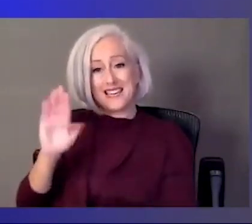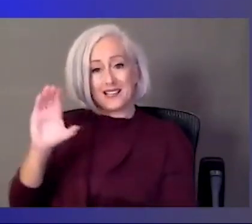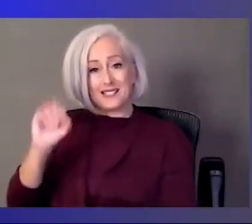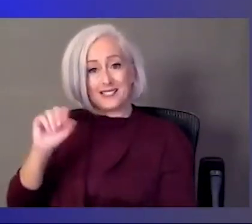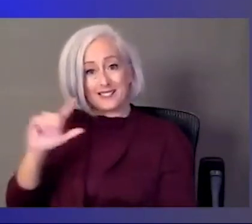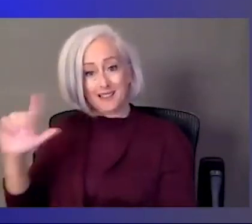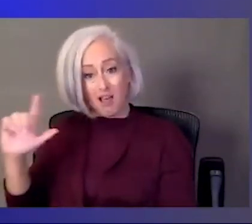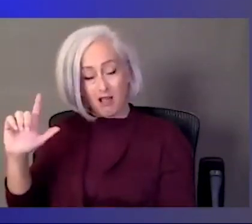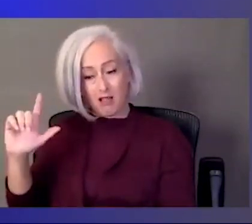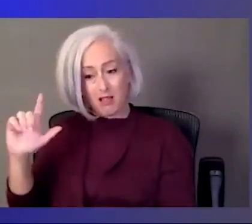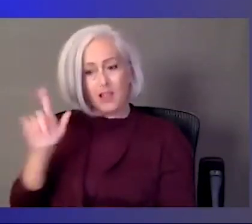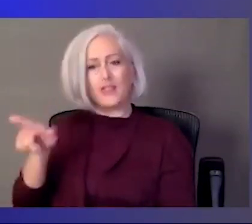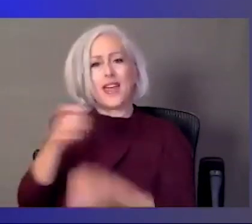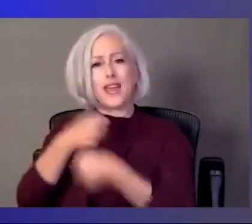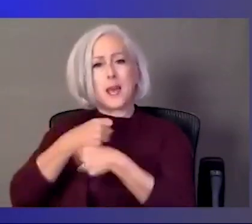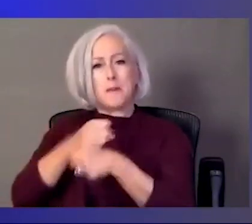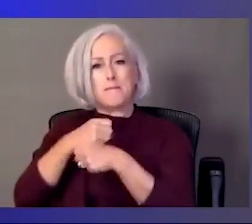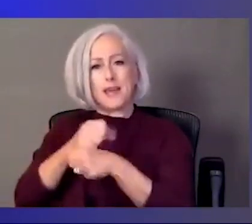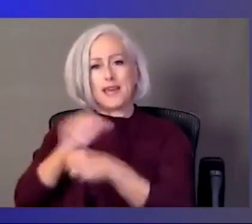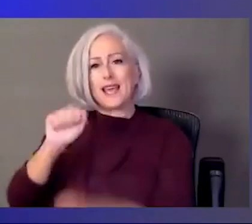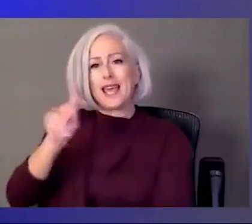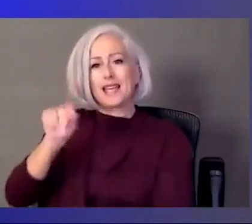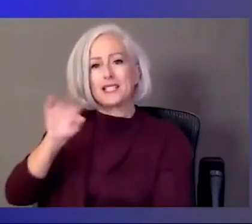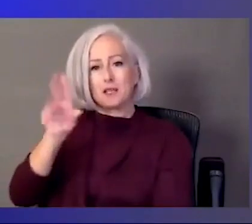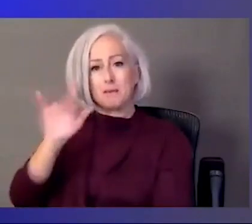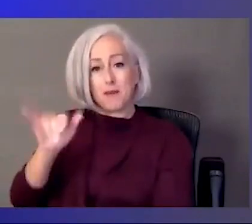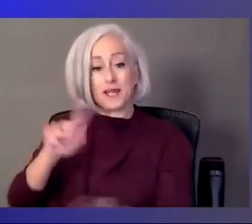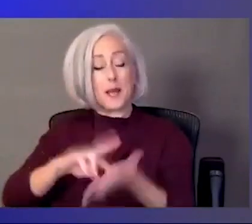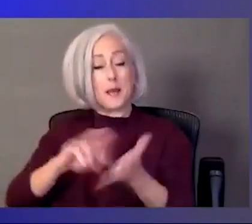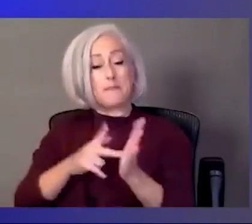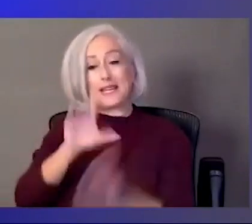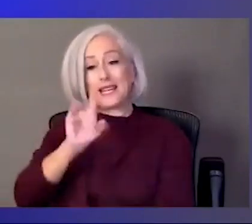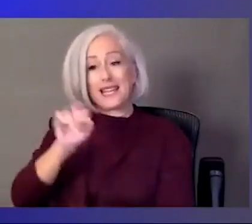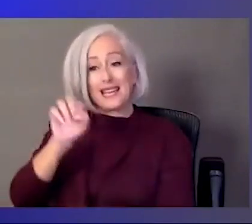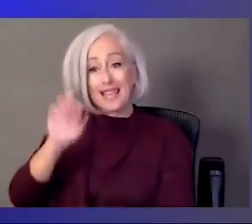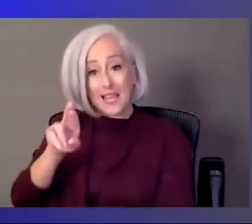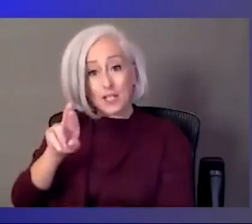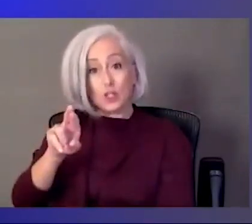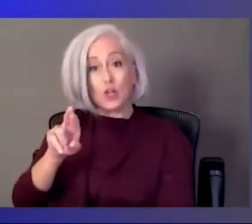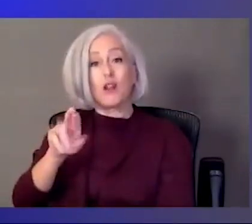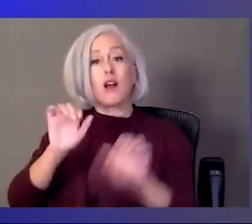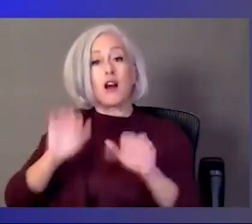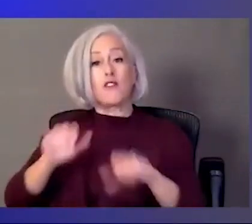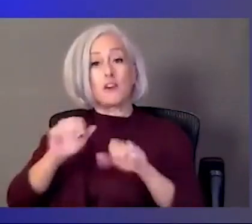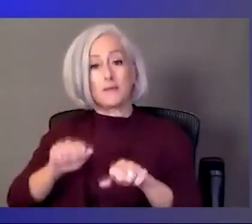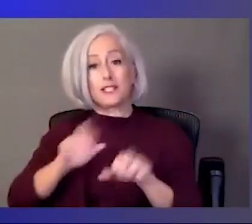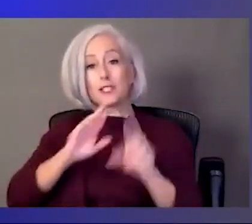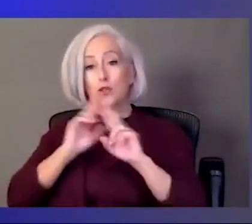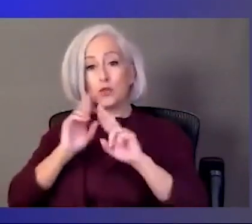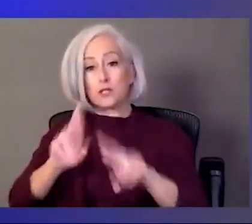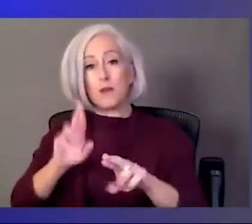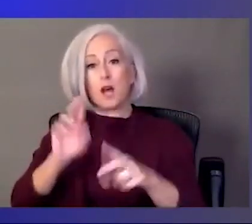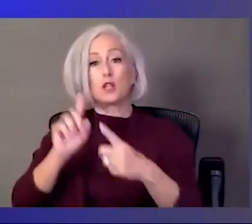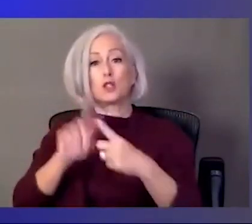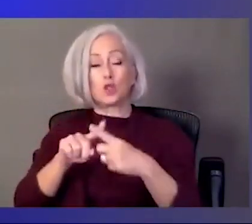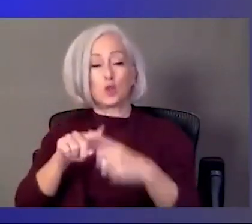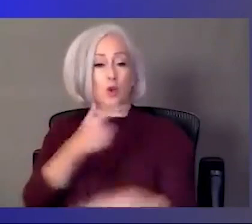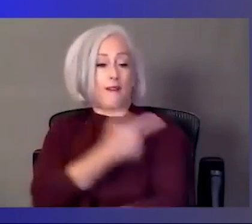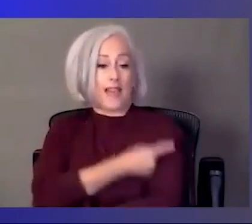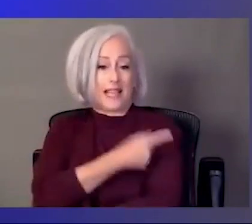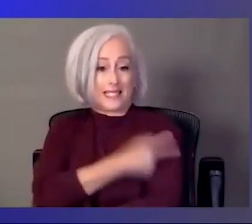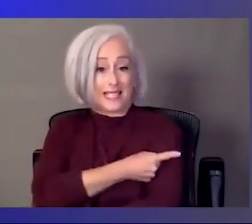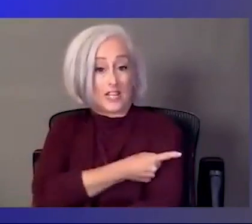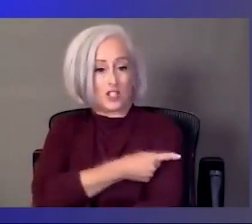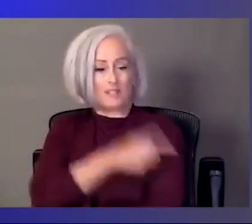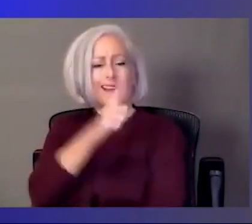antibodies. And so it's actually a cancer of our ability to respond to vaccinations. And these patients are very compromised.